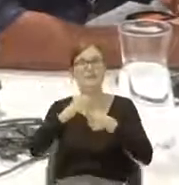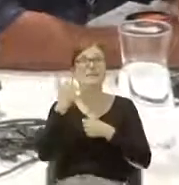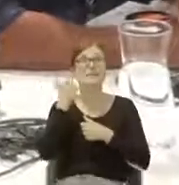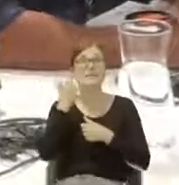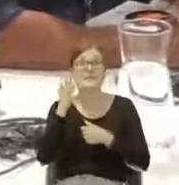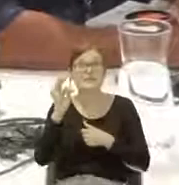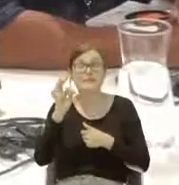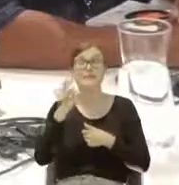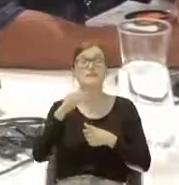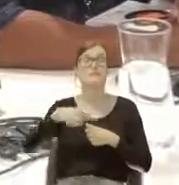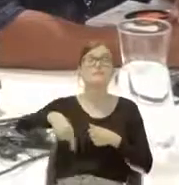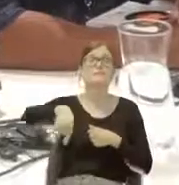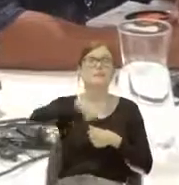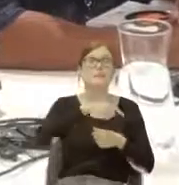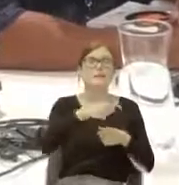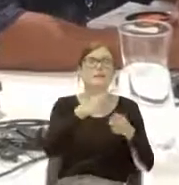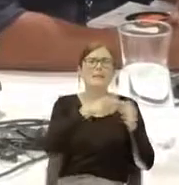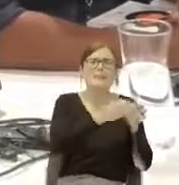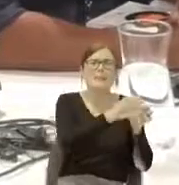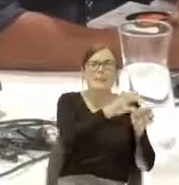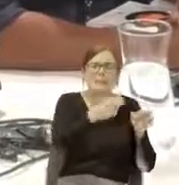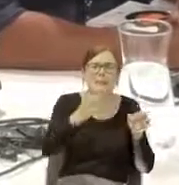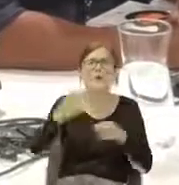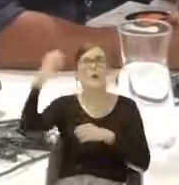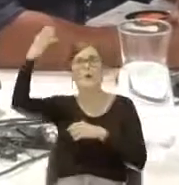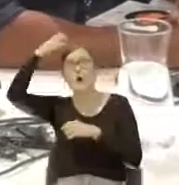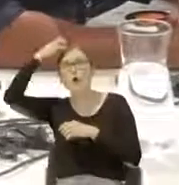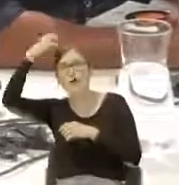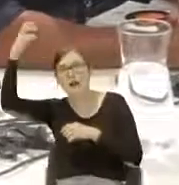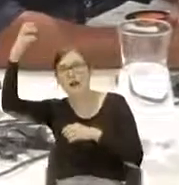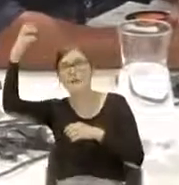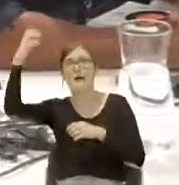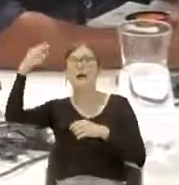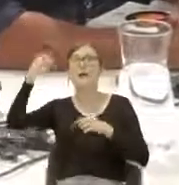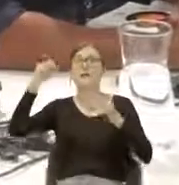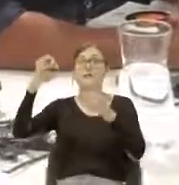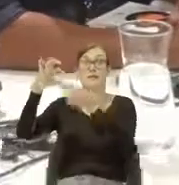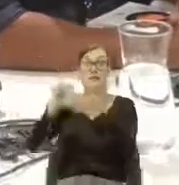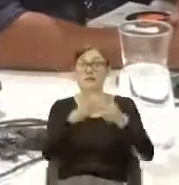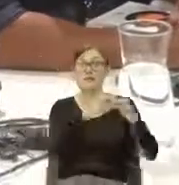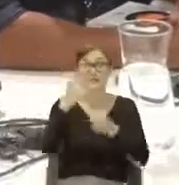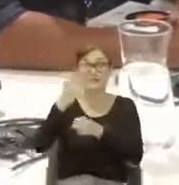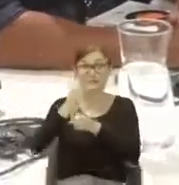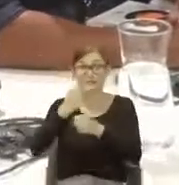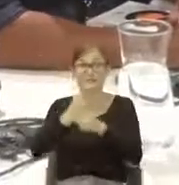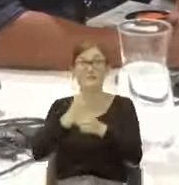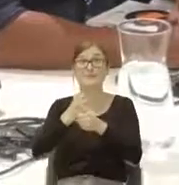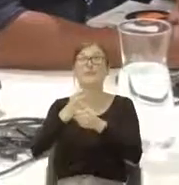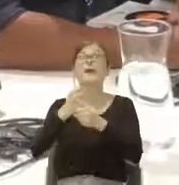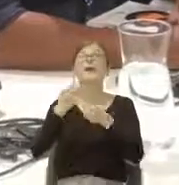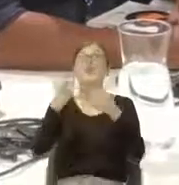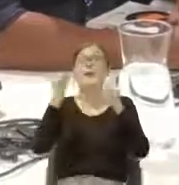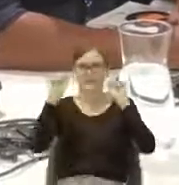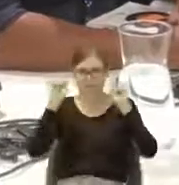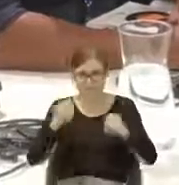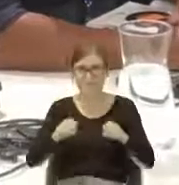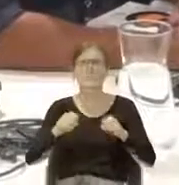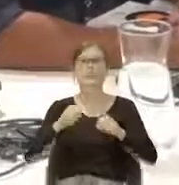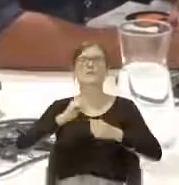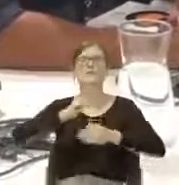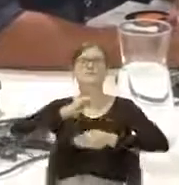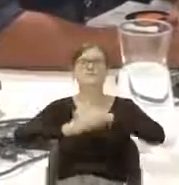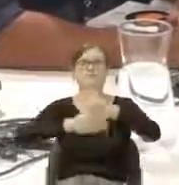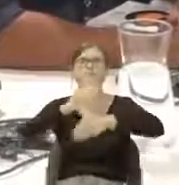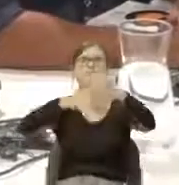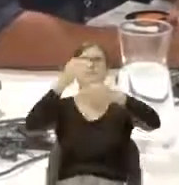governments are closer to the ear, closer to the ground, closer to the possibility of knowing and